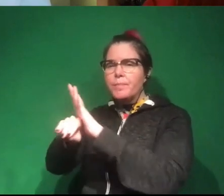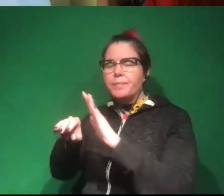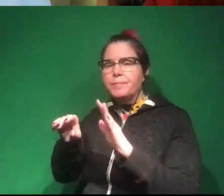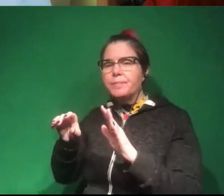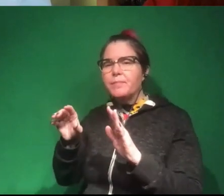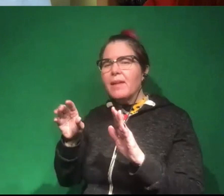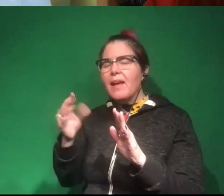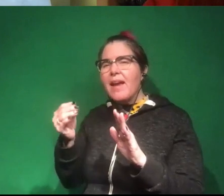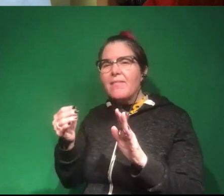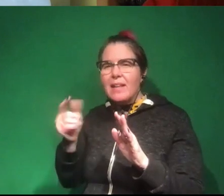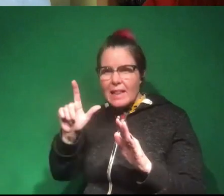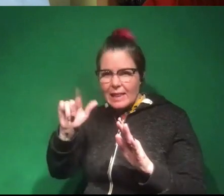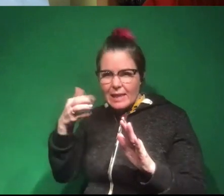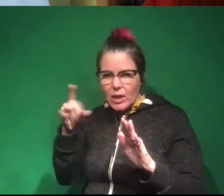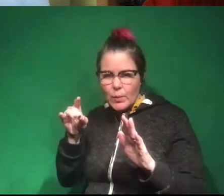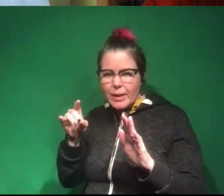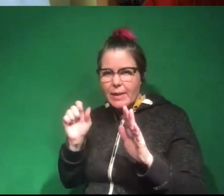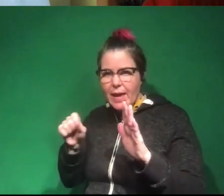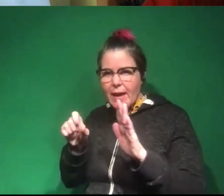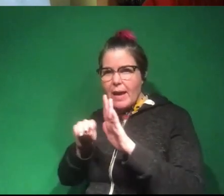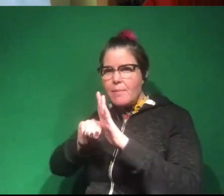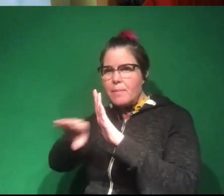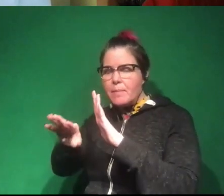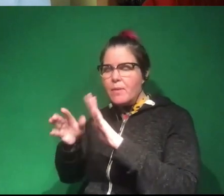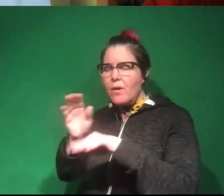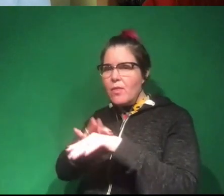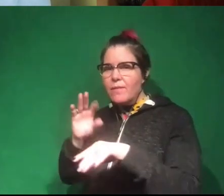droplet of liquid that they can exude from their feet